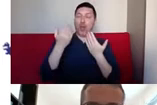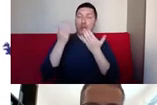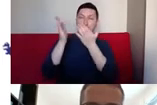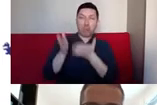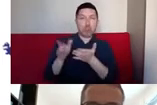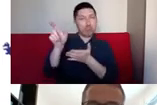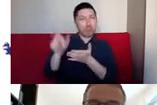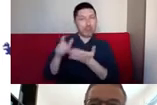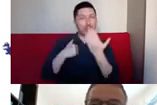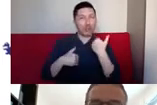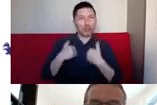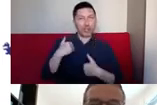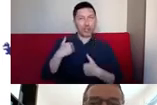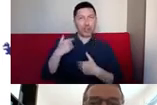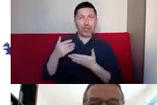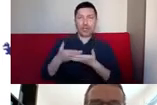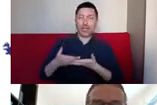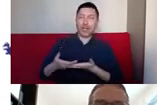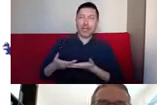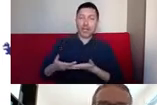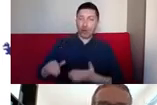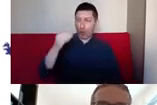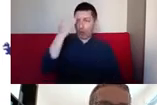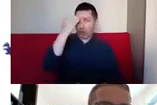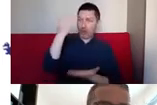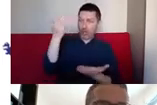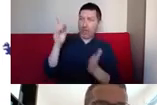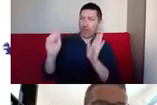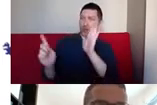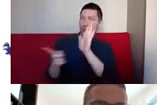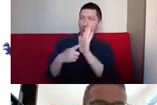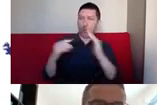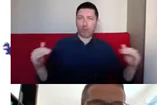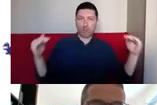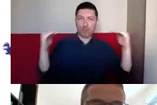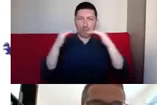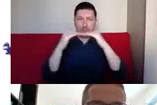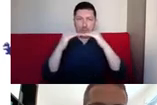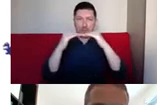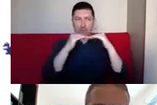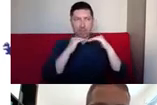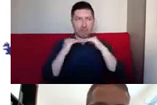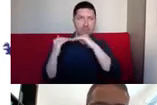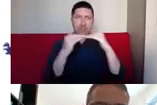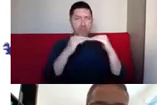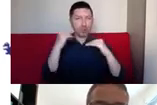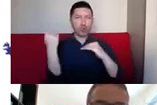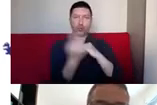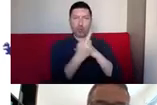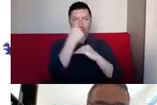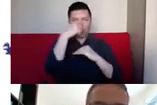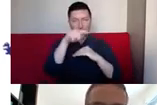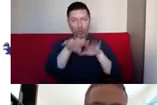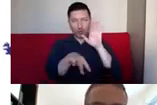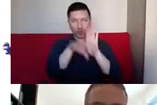with others, and this includes the right to the opportunity to gain a living by work freely chosen or accepted